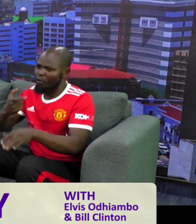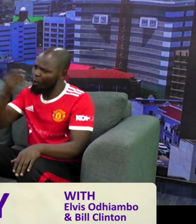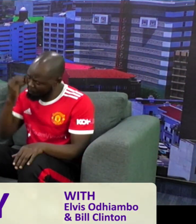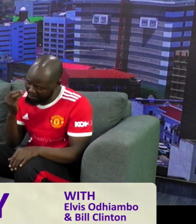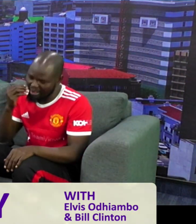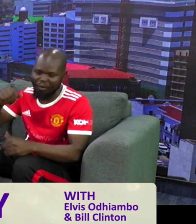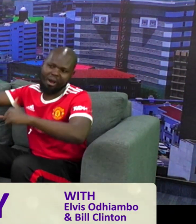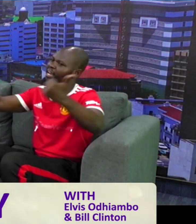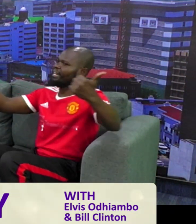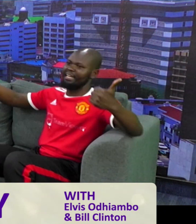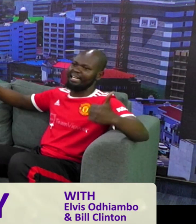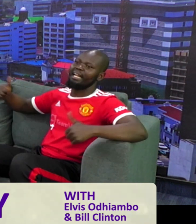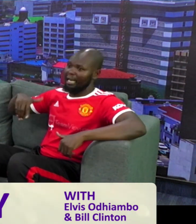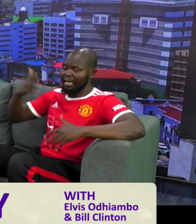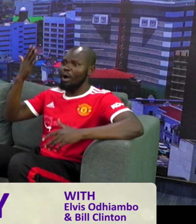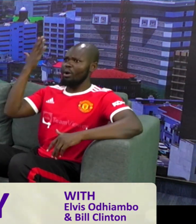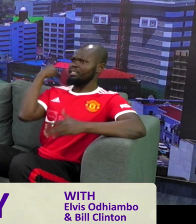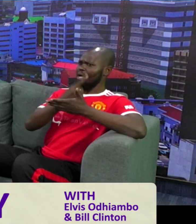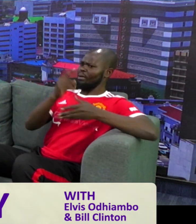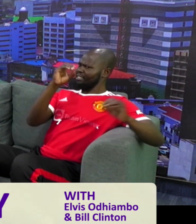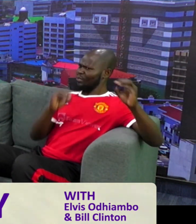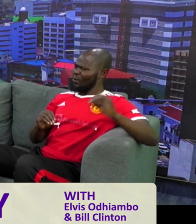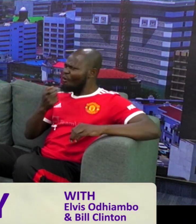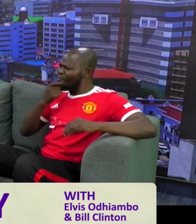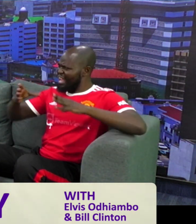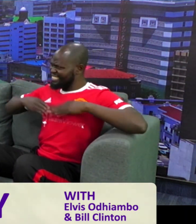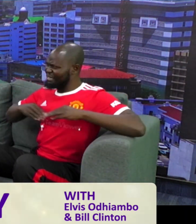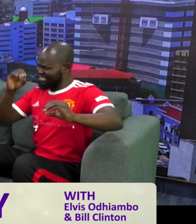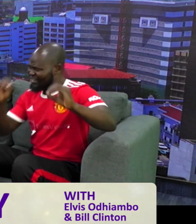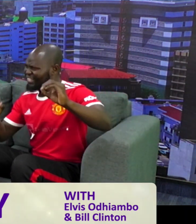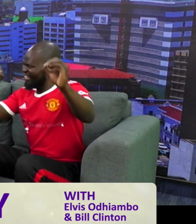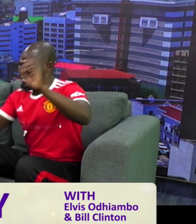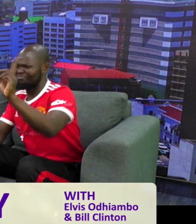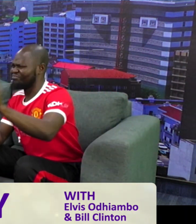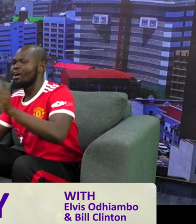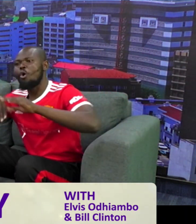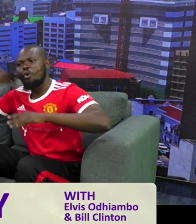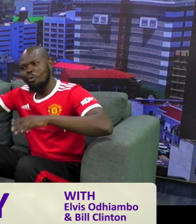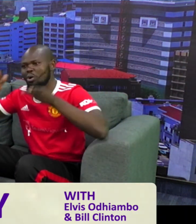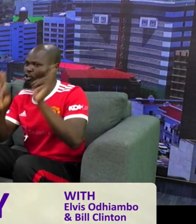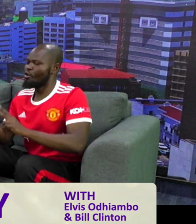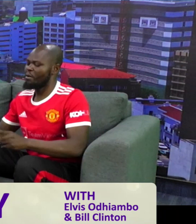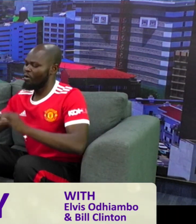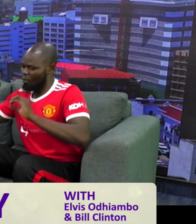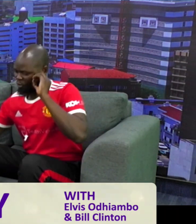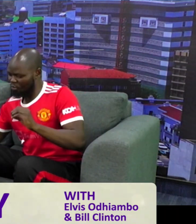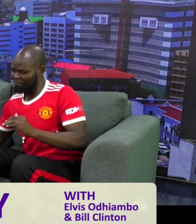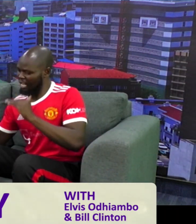Shabana ilikuwa out, but sasa Gor Mahia venye iko nyumbani sahi, I don't think they will accept a